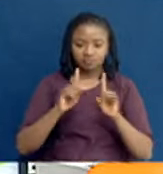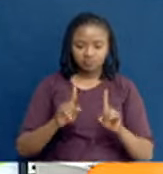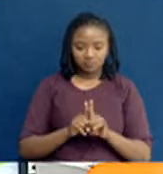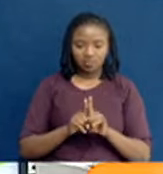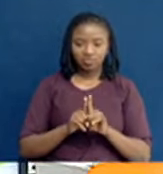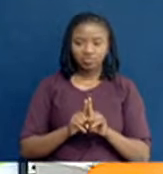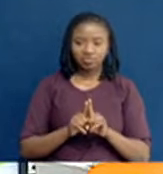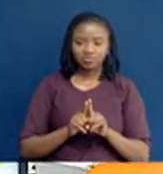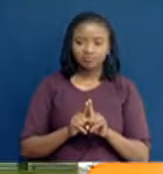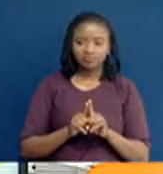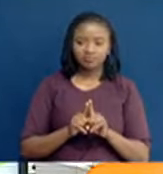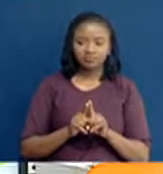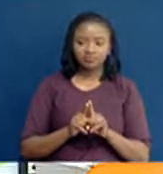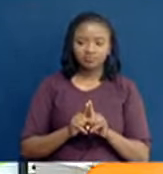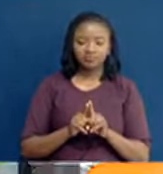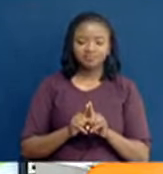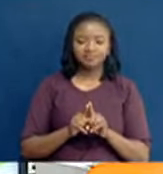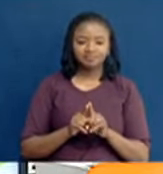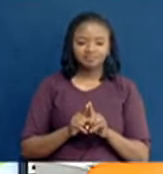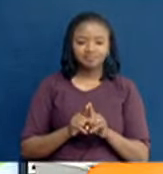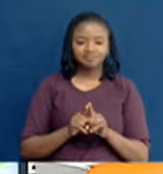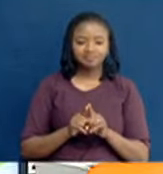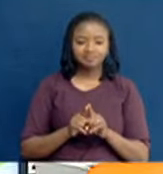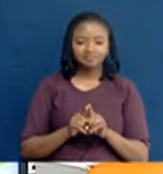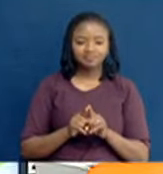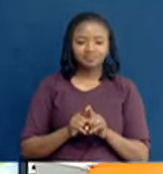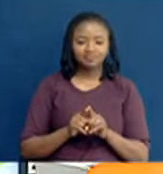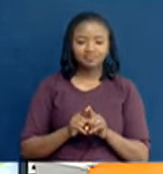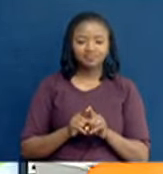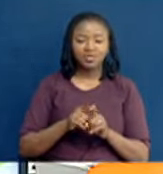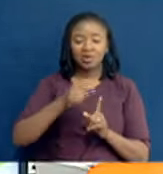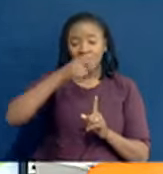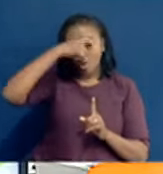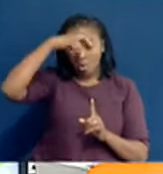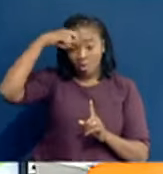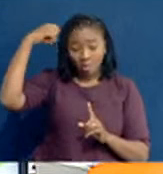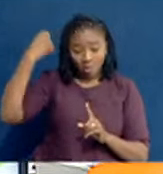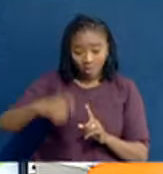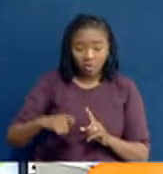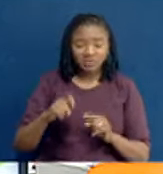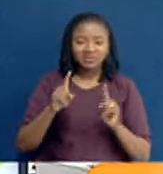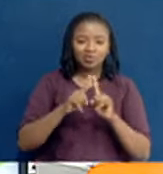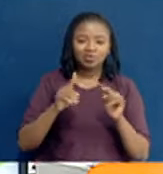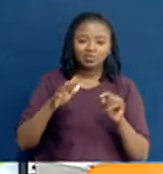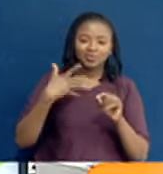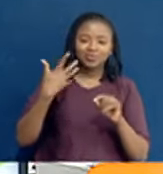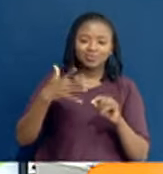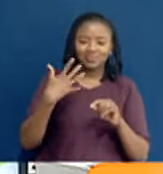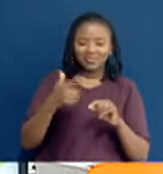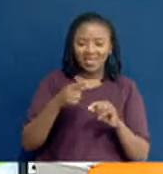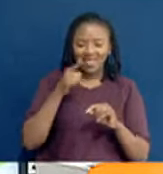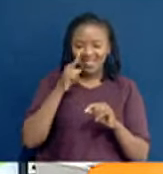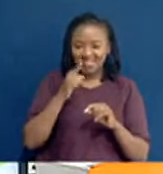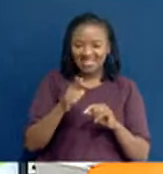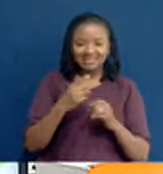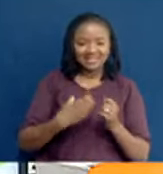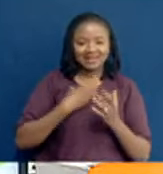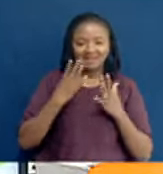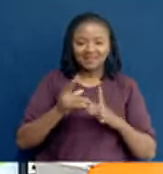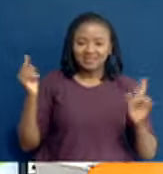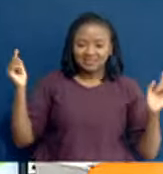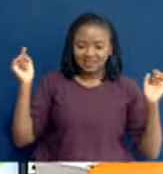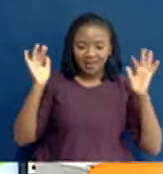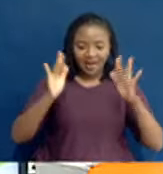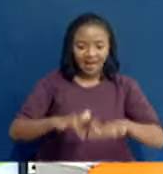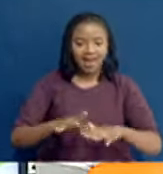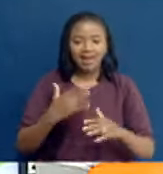hot and humid are two things that you'll be met with in Kenya's coast region. This kind of climate might work for tourists, but such a condition